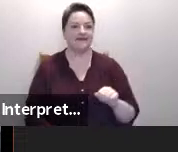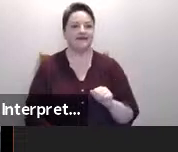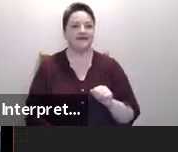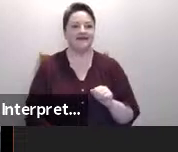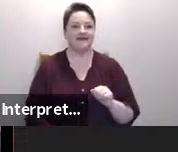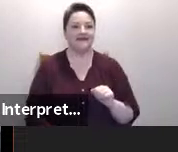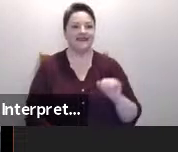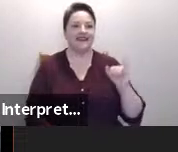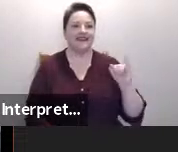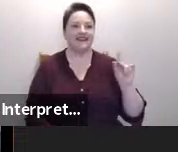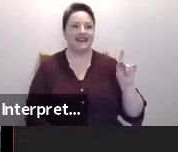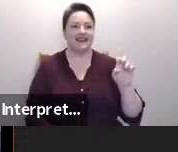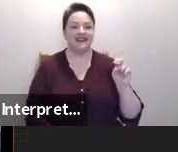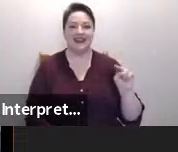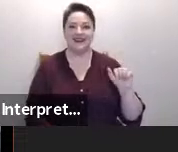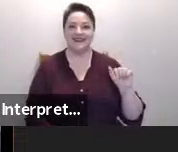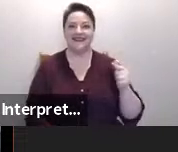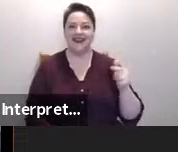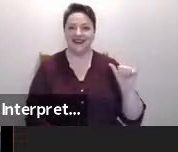Ikanaga,